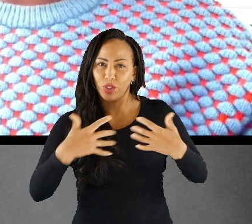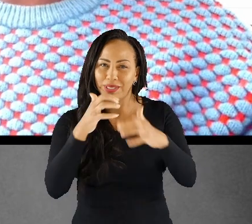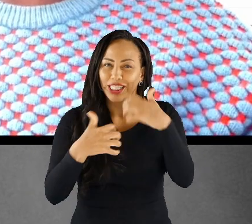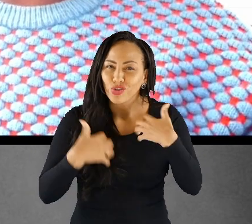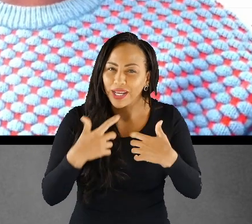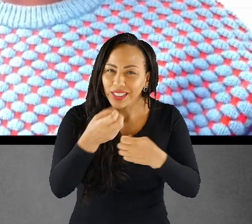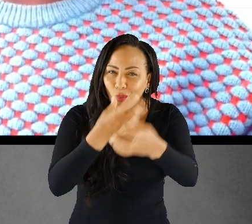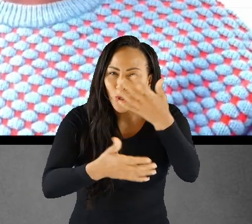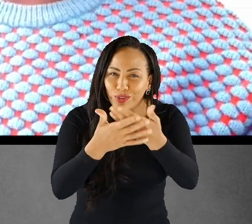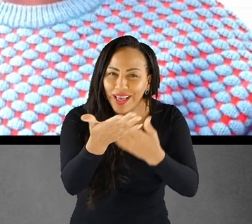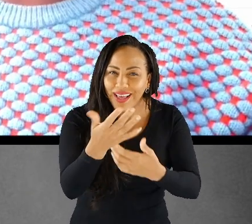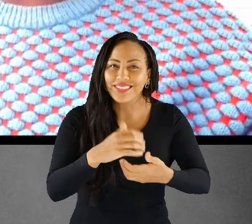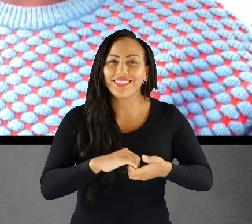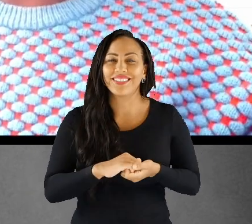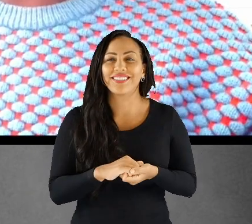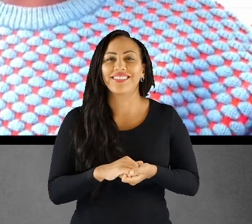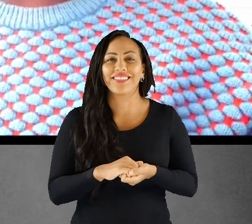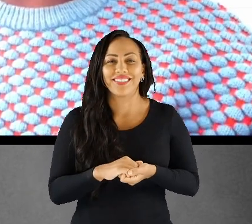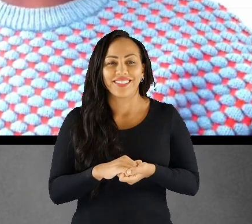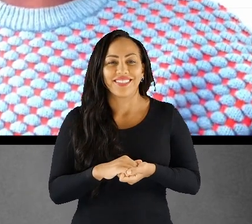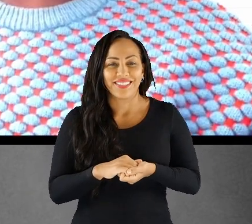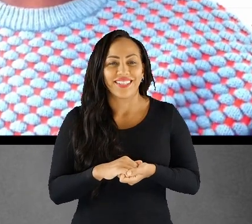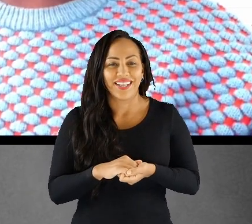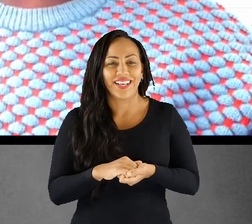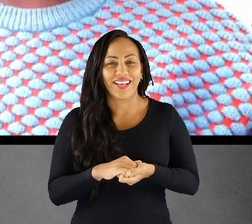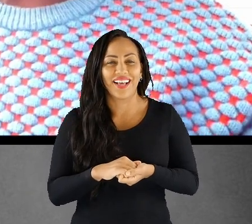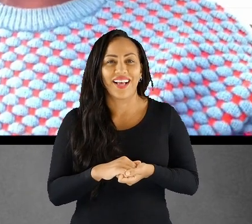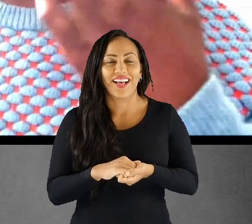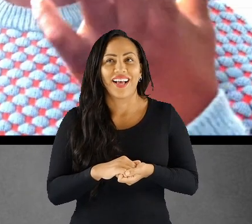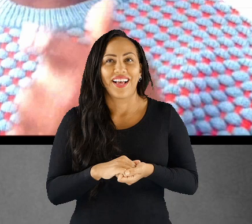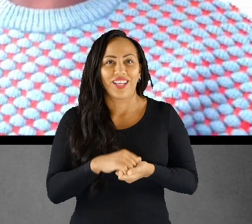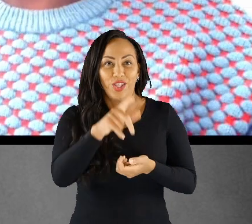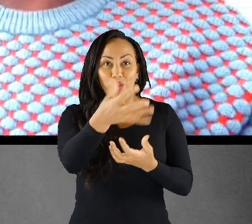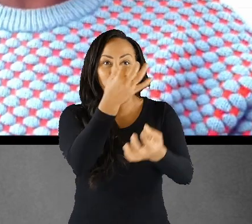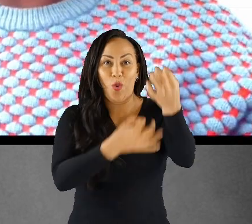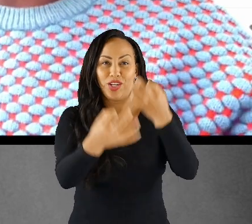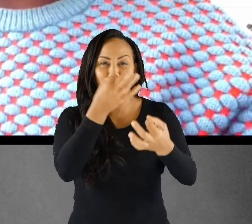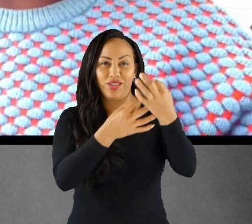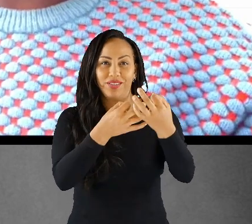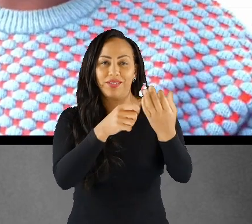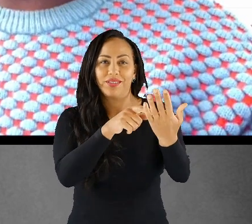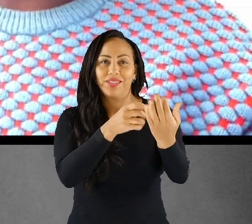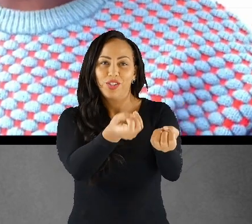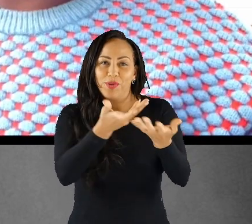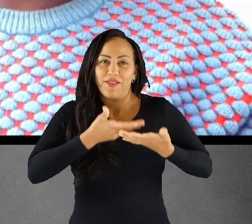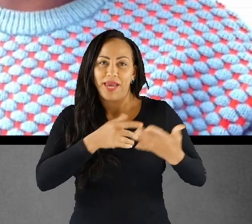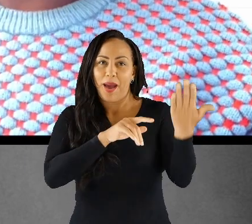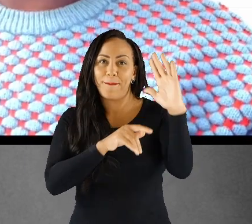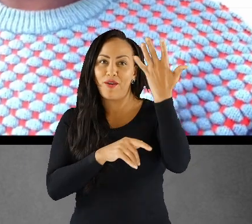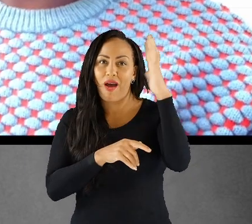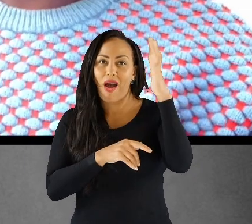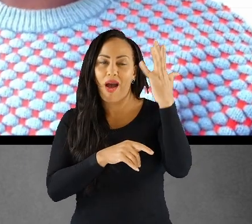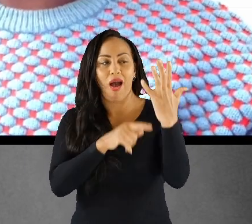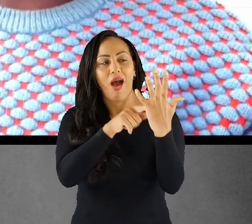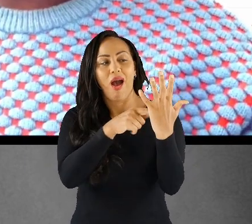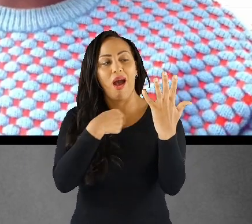that. It's the basis of what you said make me that mirror. It's the end process.